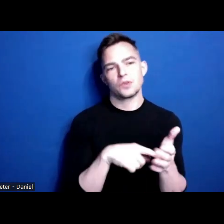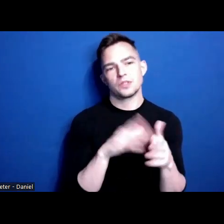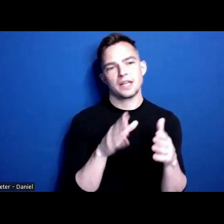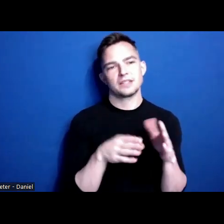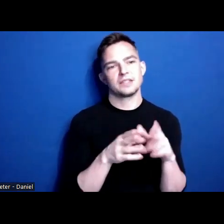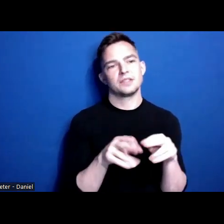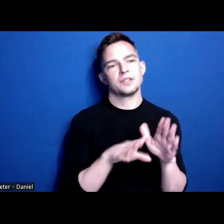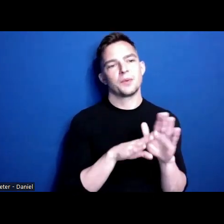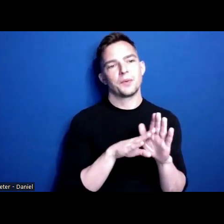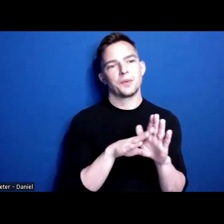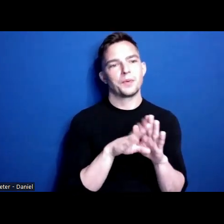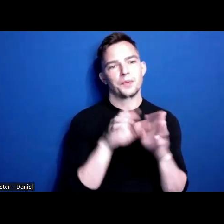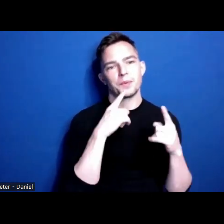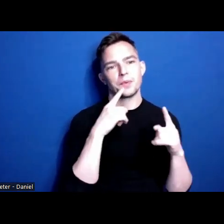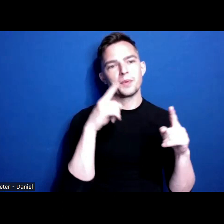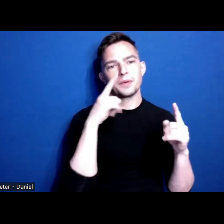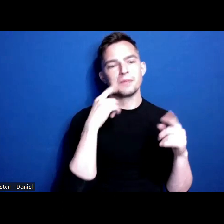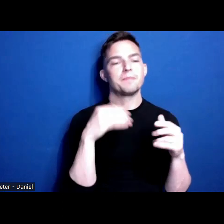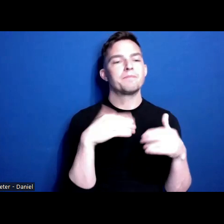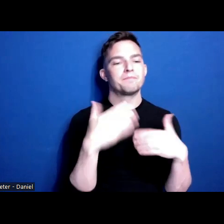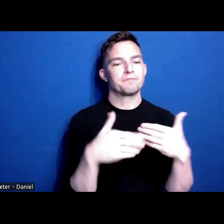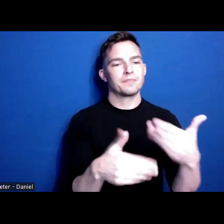You're seeing that we had a dip as we were